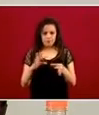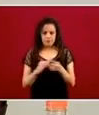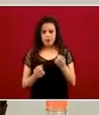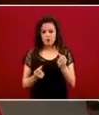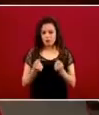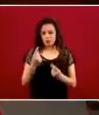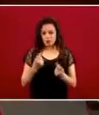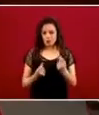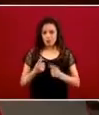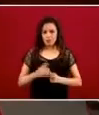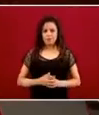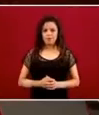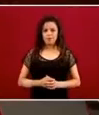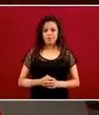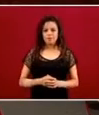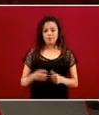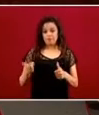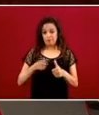also,